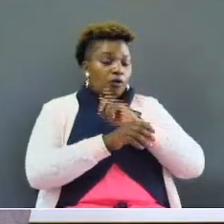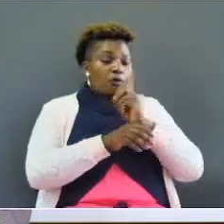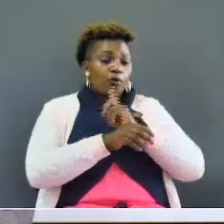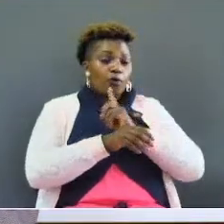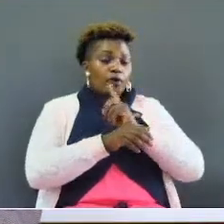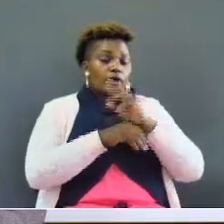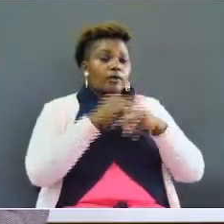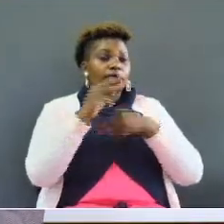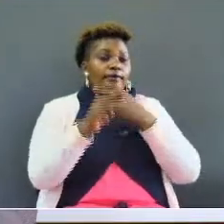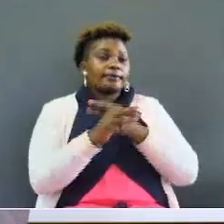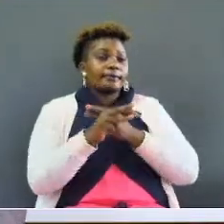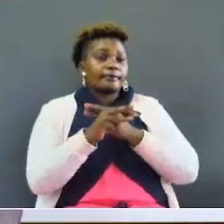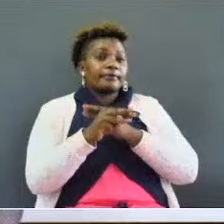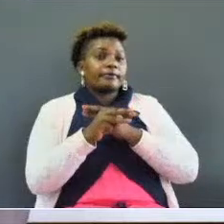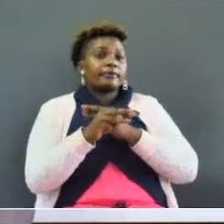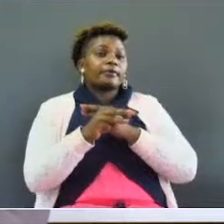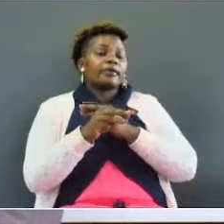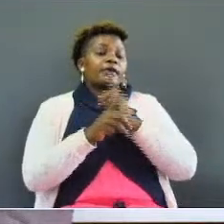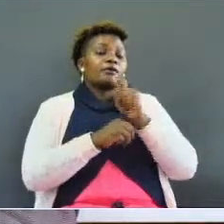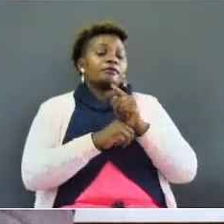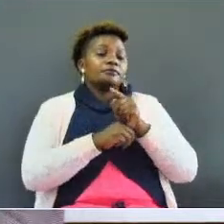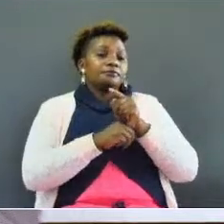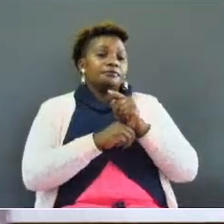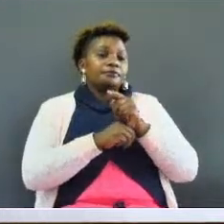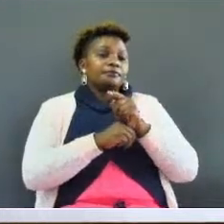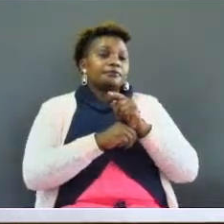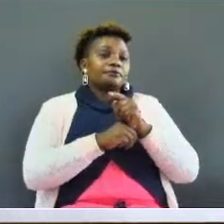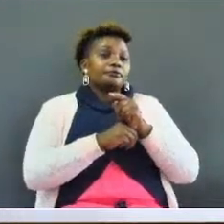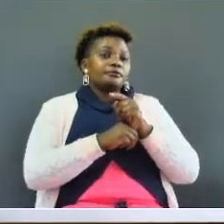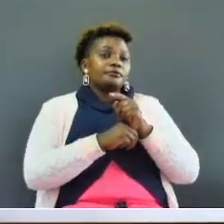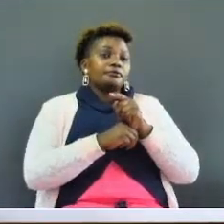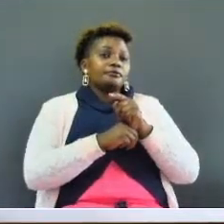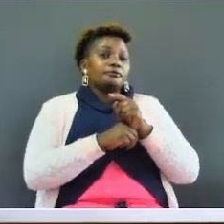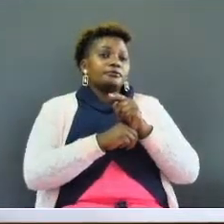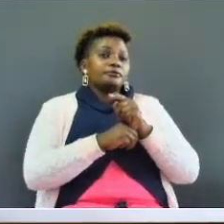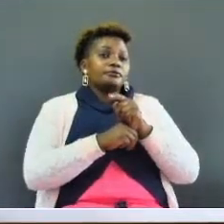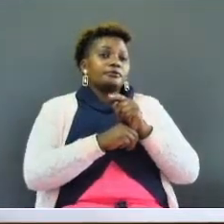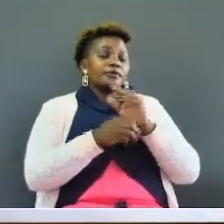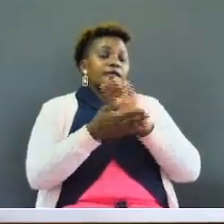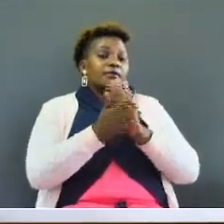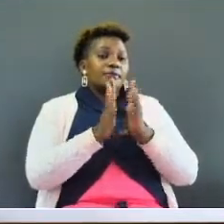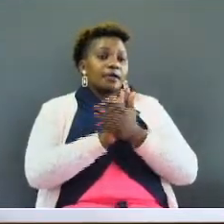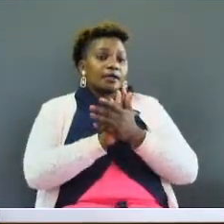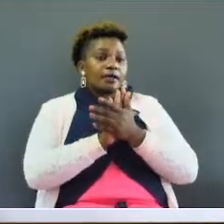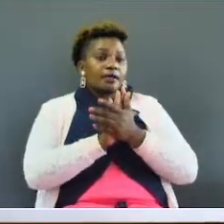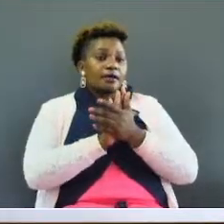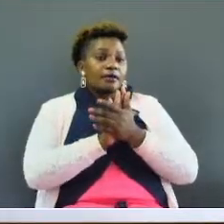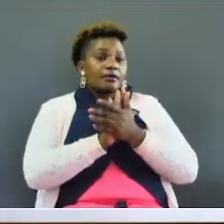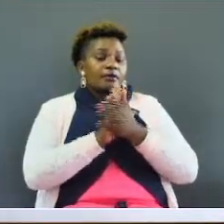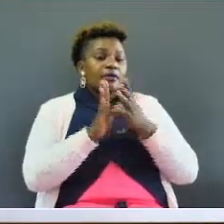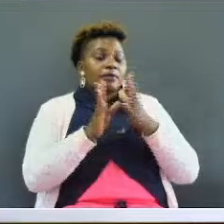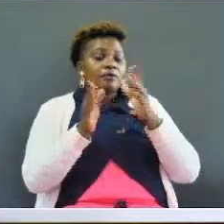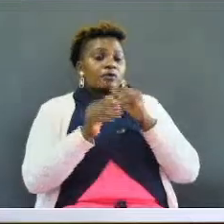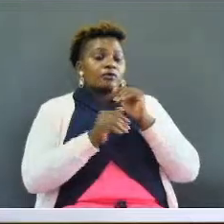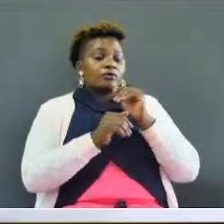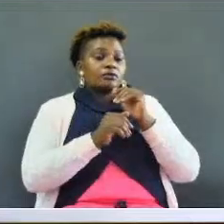the world. The Delta variant has become the most